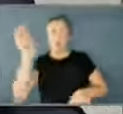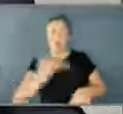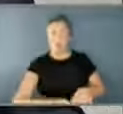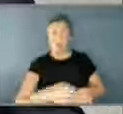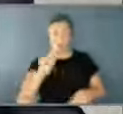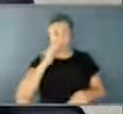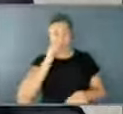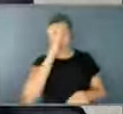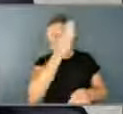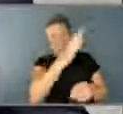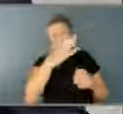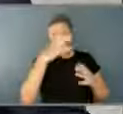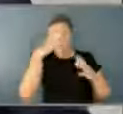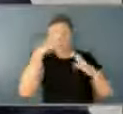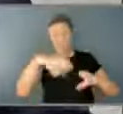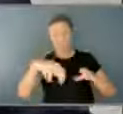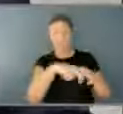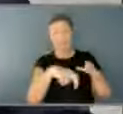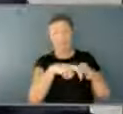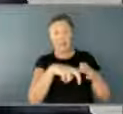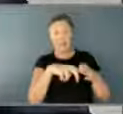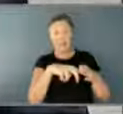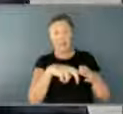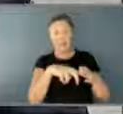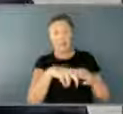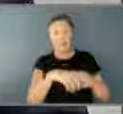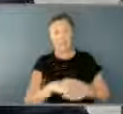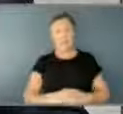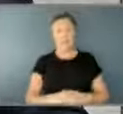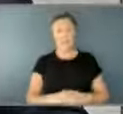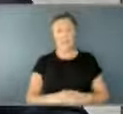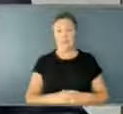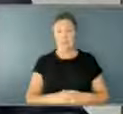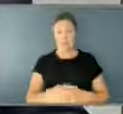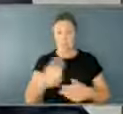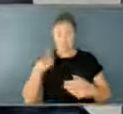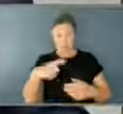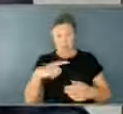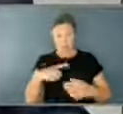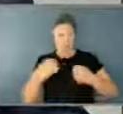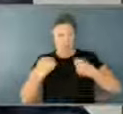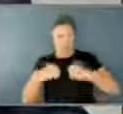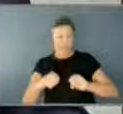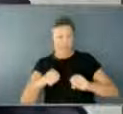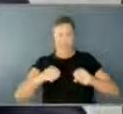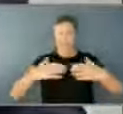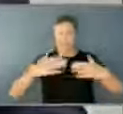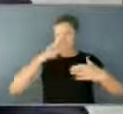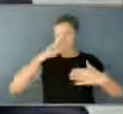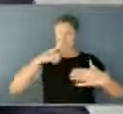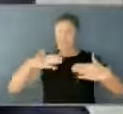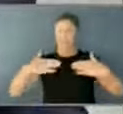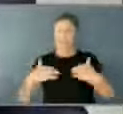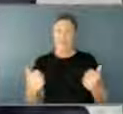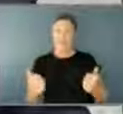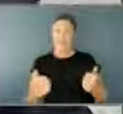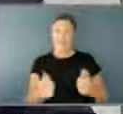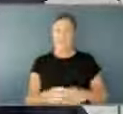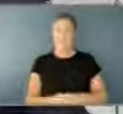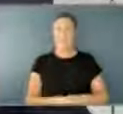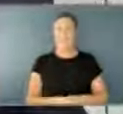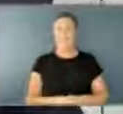but also ensuring that Australia could continue to function. Now, the Commonwealth has put in place, at some